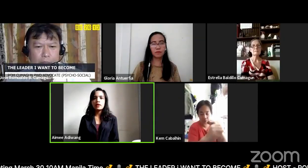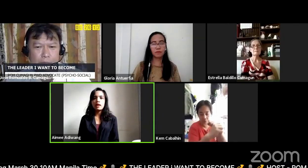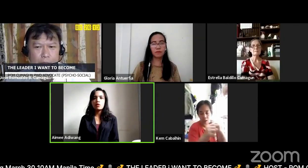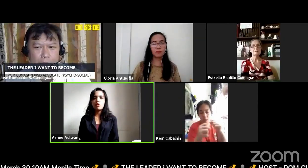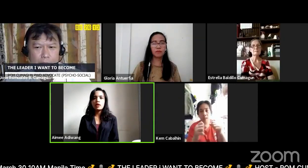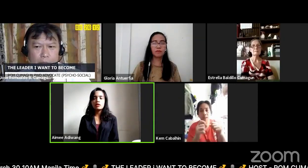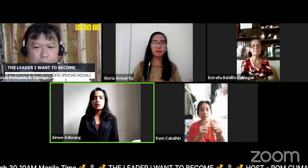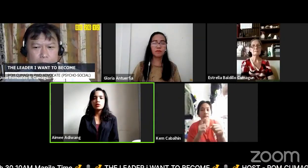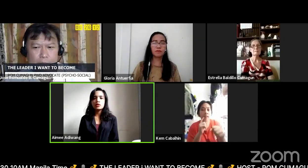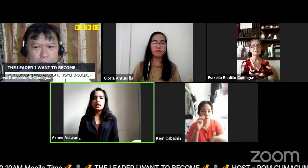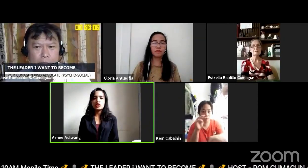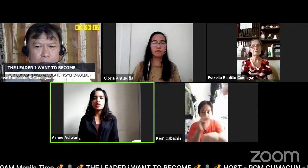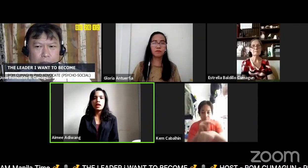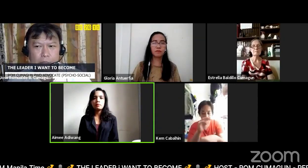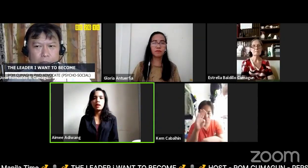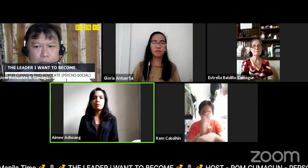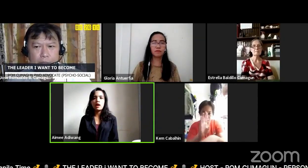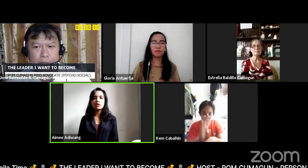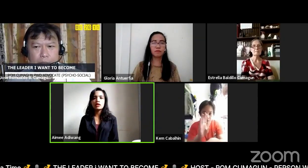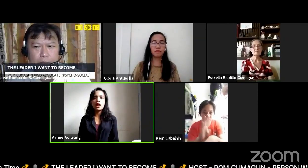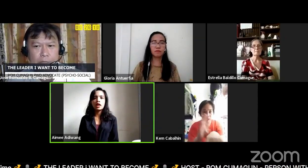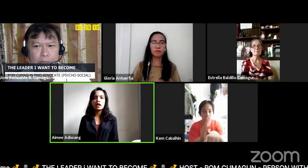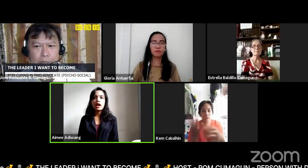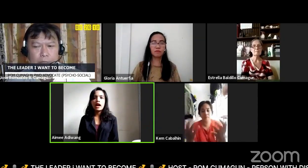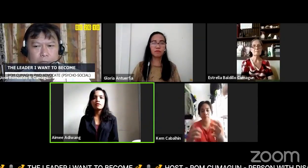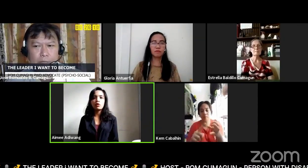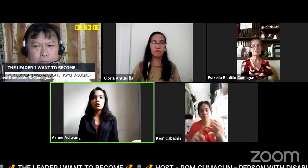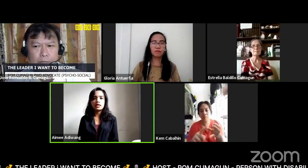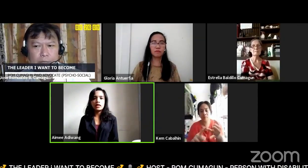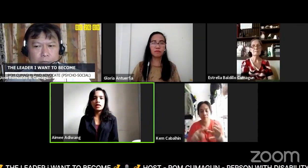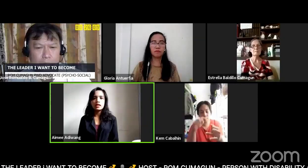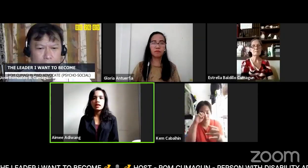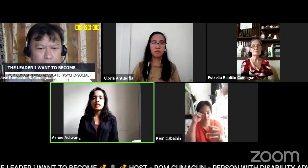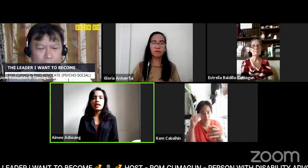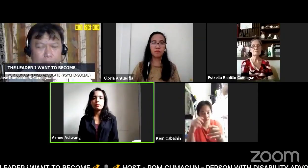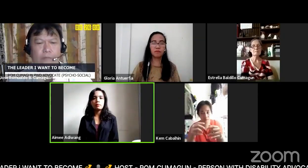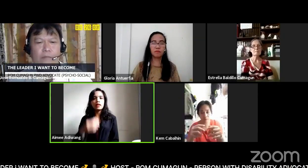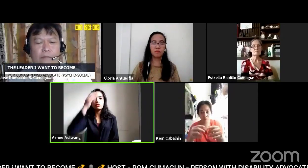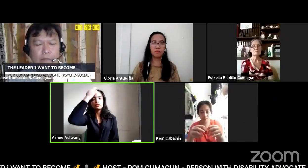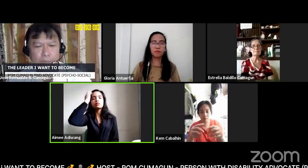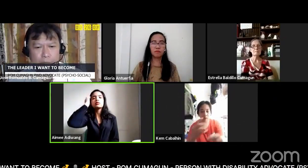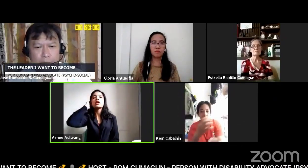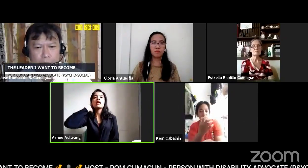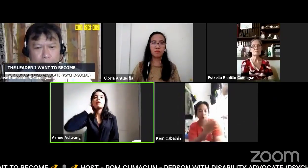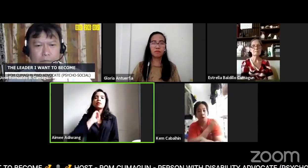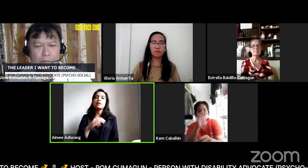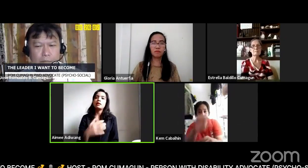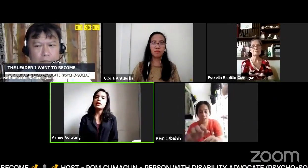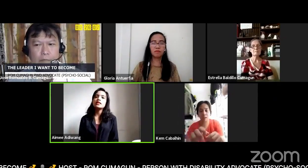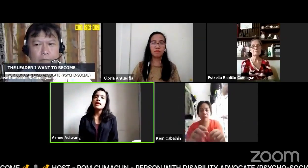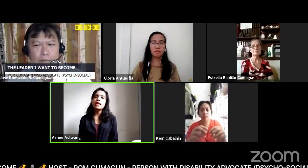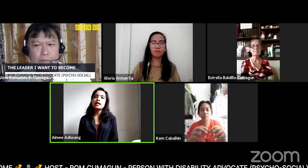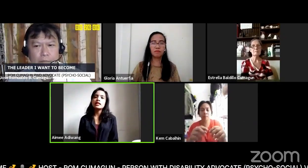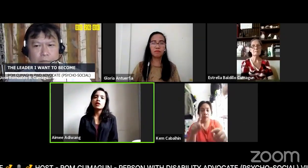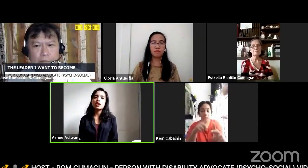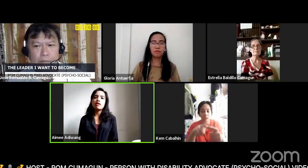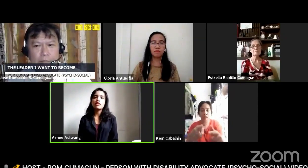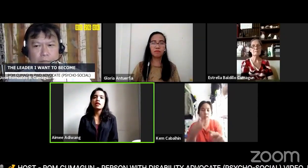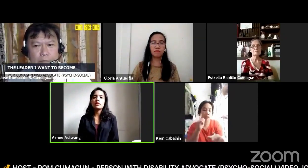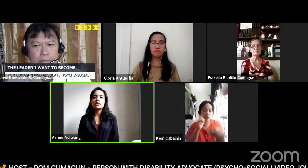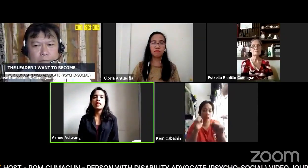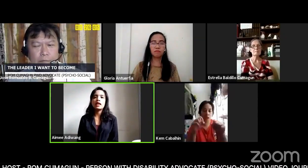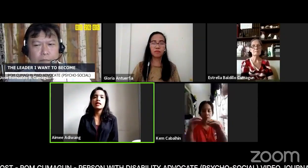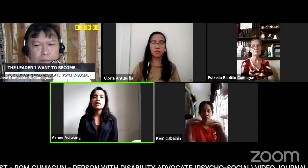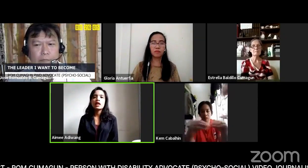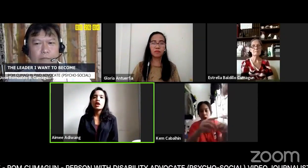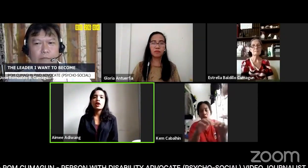for example, I'm going to teach them about our advocacy. Example, yung about my business or